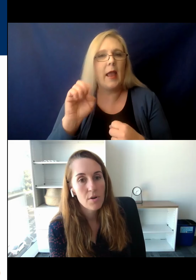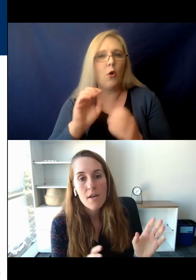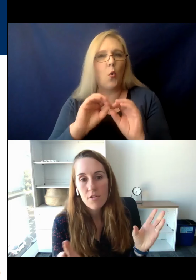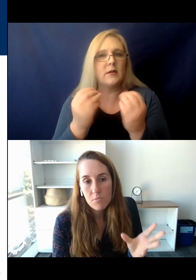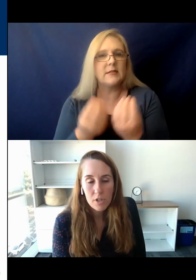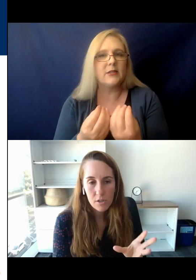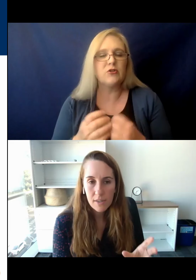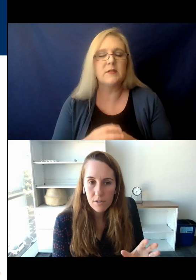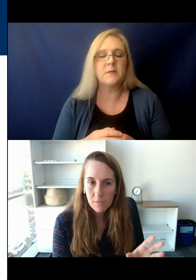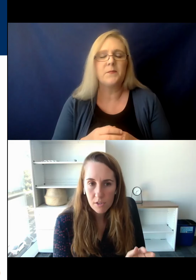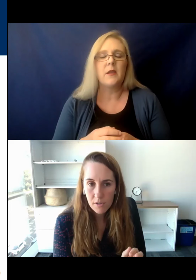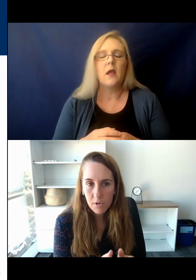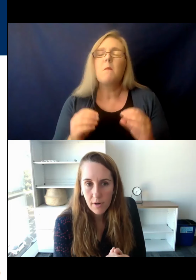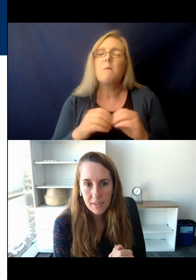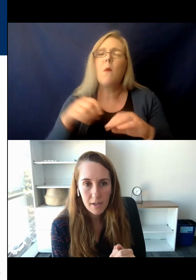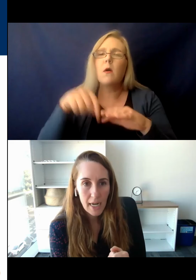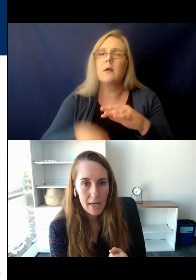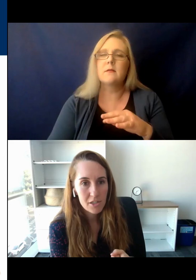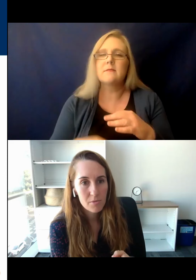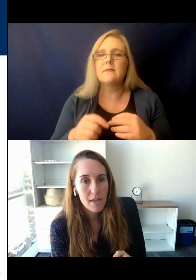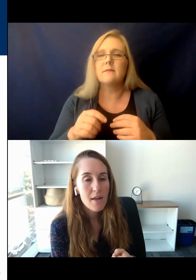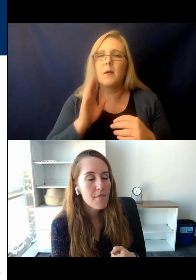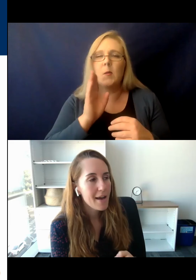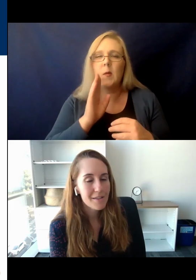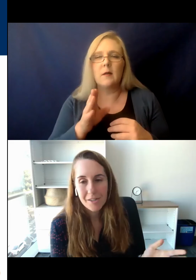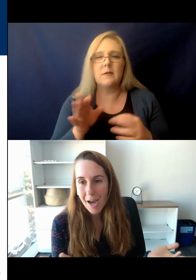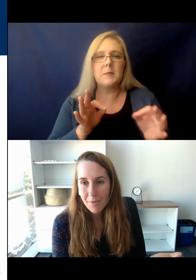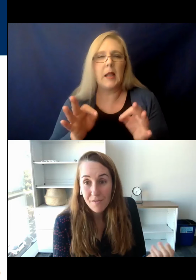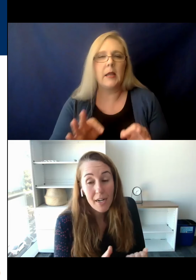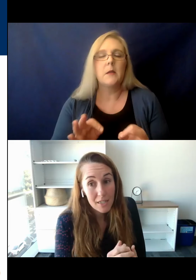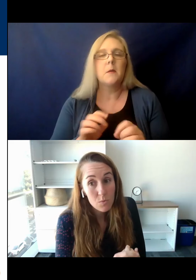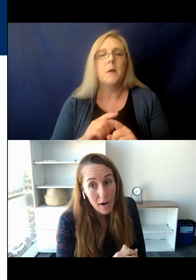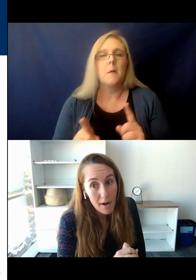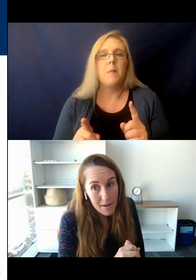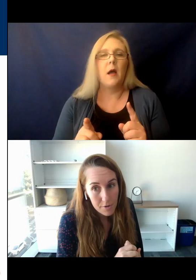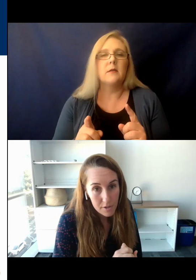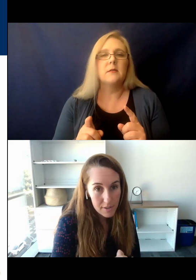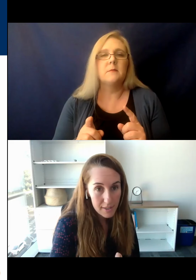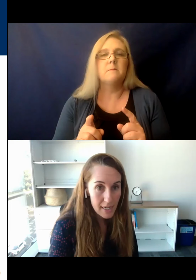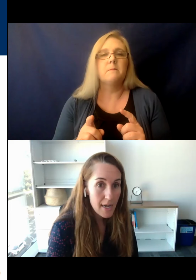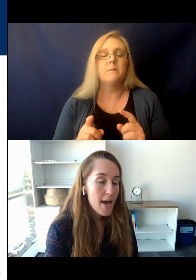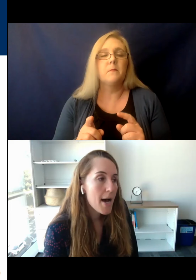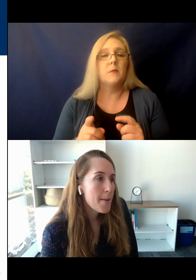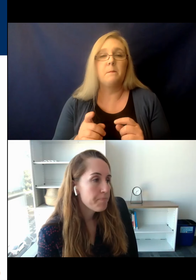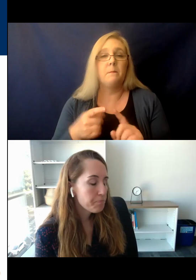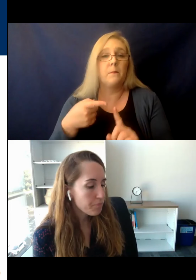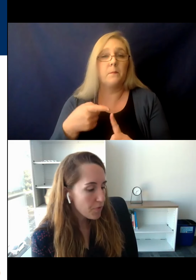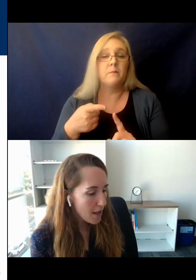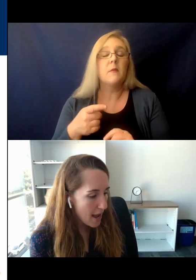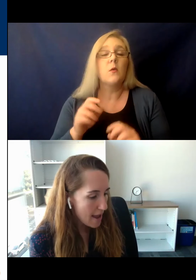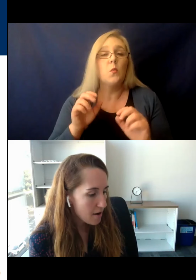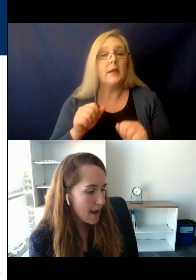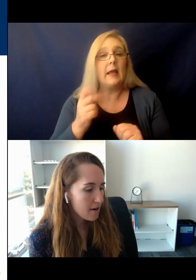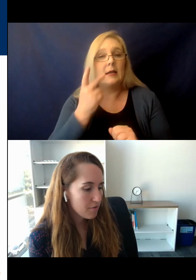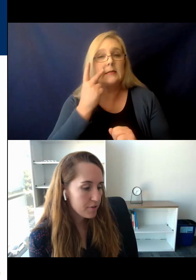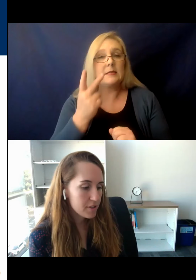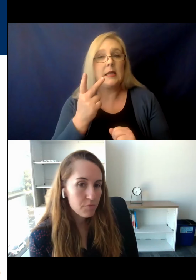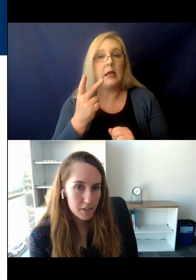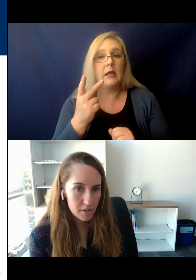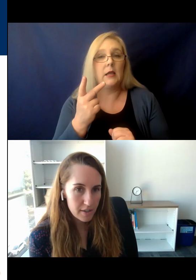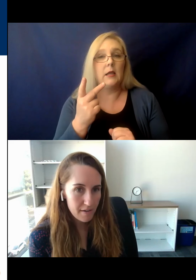And so there's more to it. There's some nuance that I'll get into, but that the top line finding is we are able to see